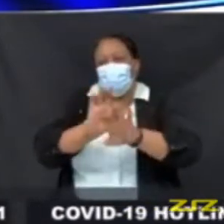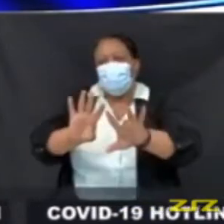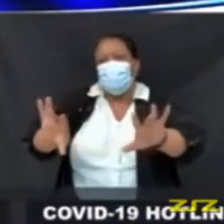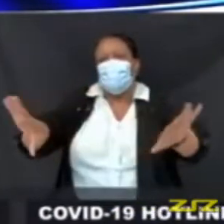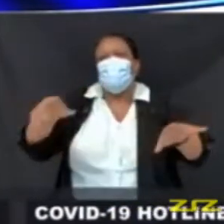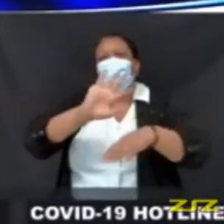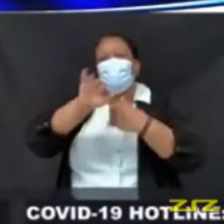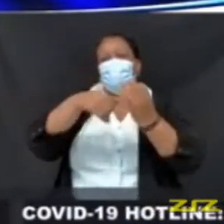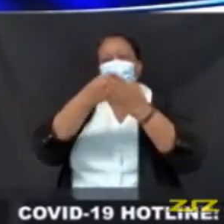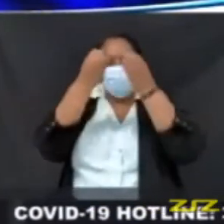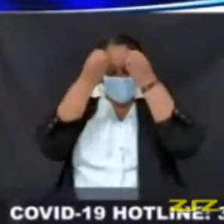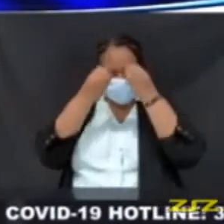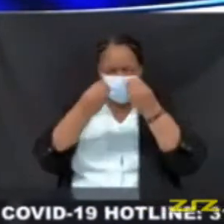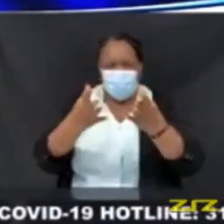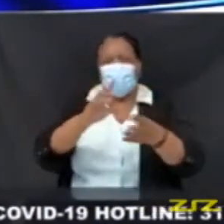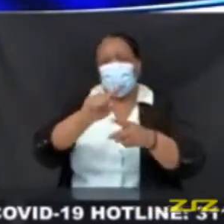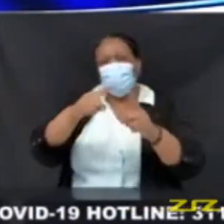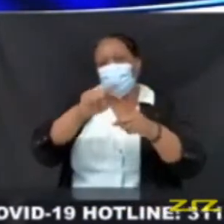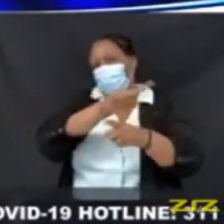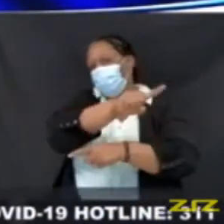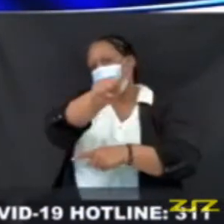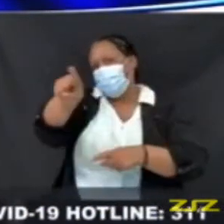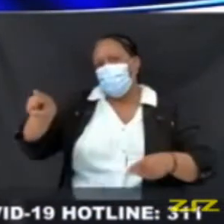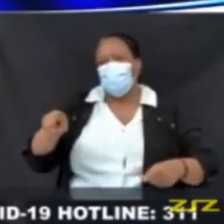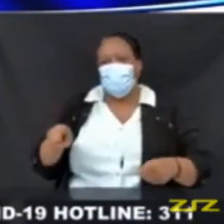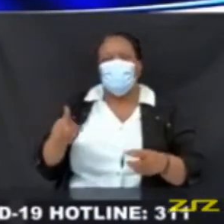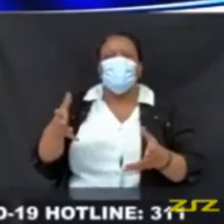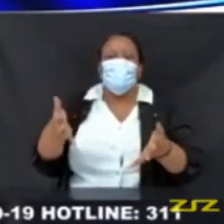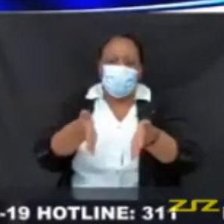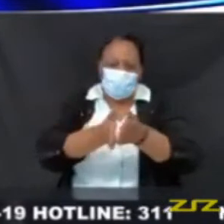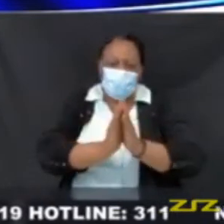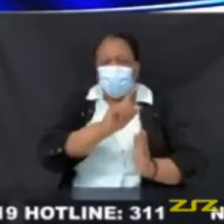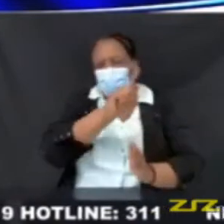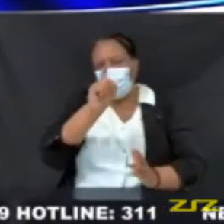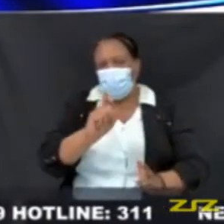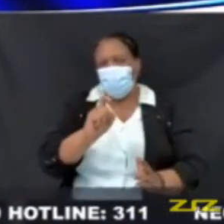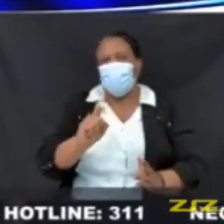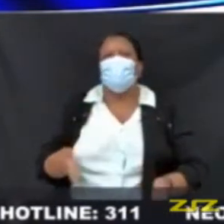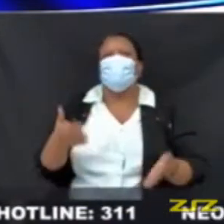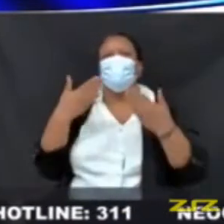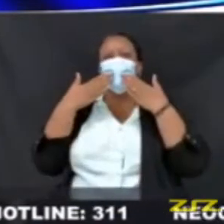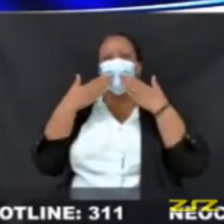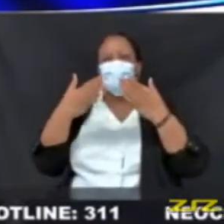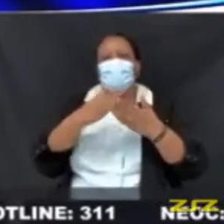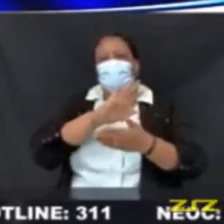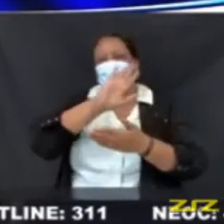provide information and also asking questions. Thank you once again, and